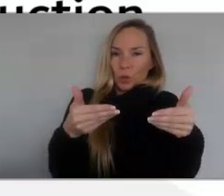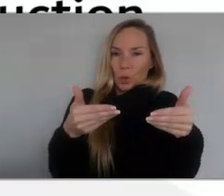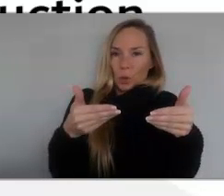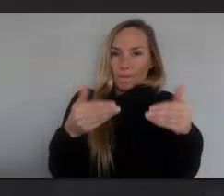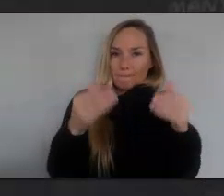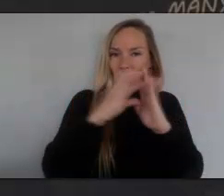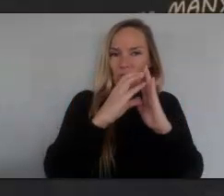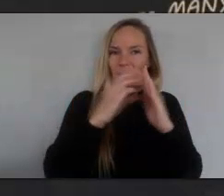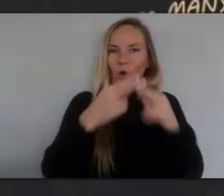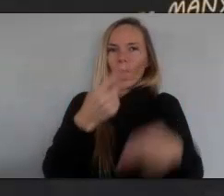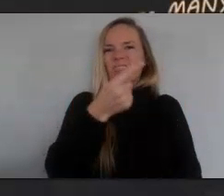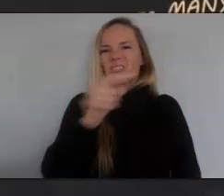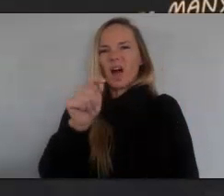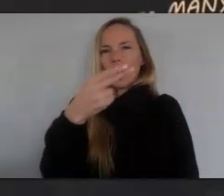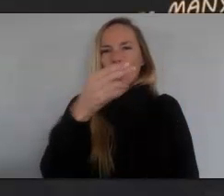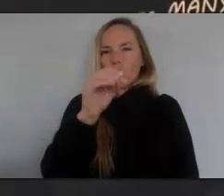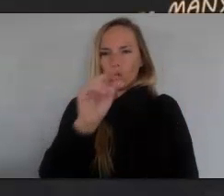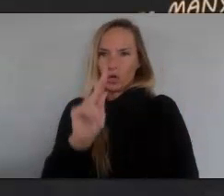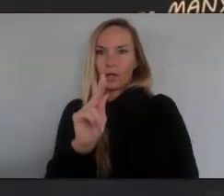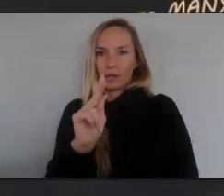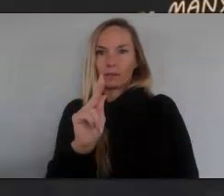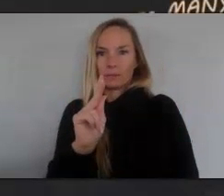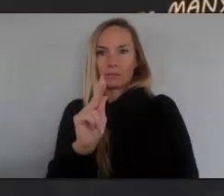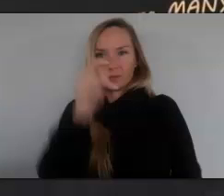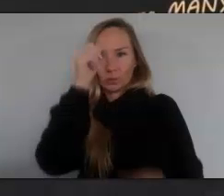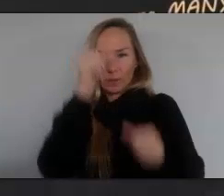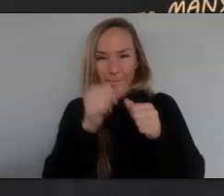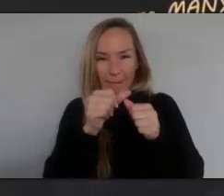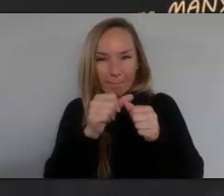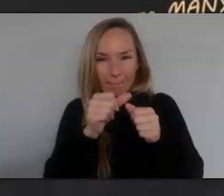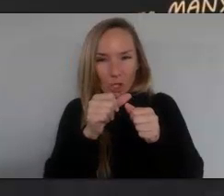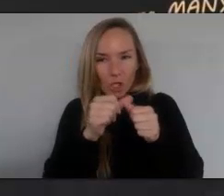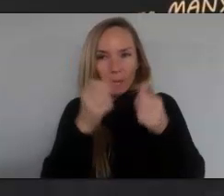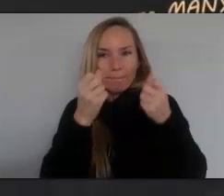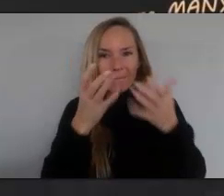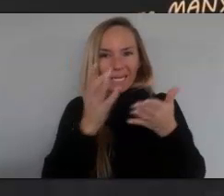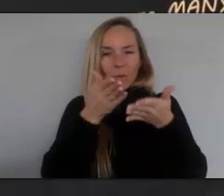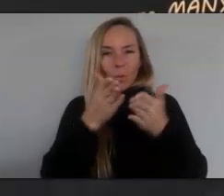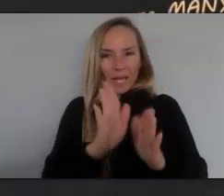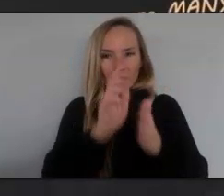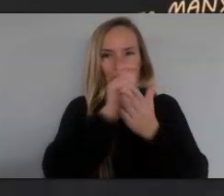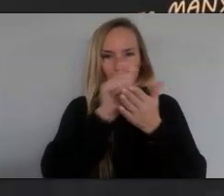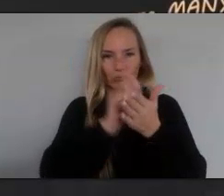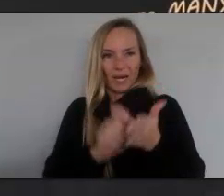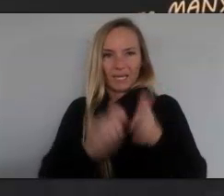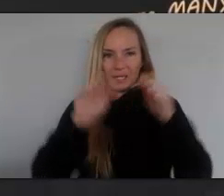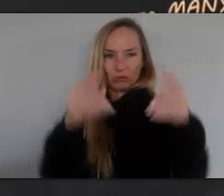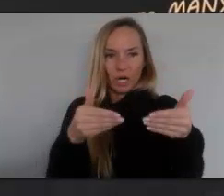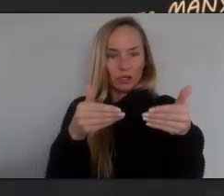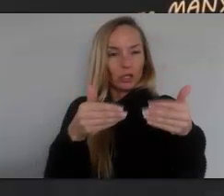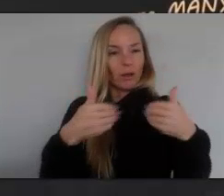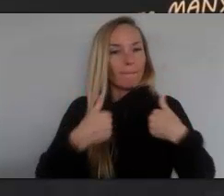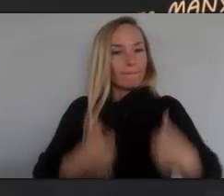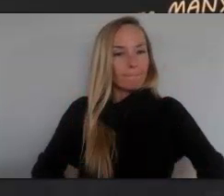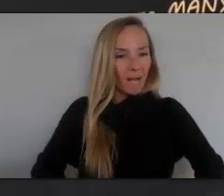hook. Before we begin, remember this very important note. There are many ways to write an introduction, body, and